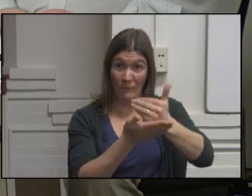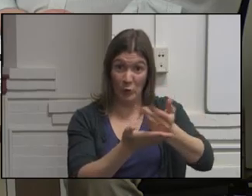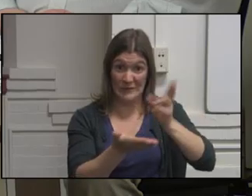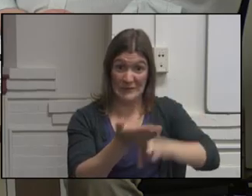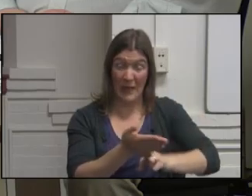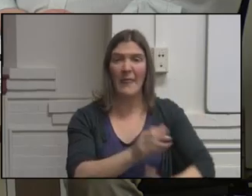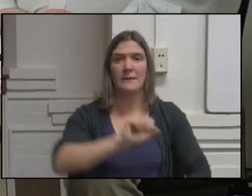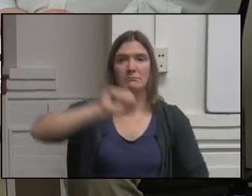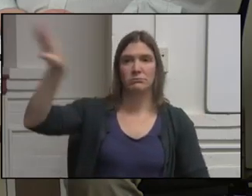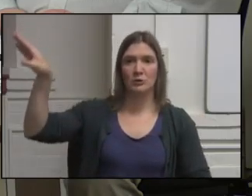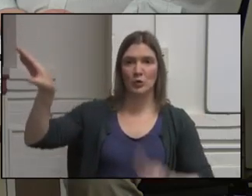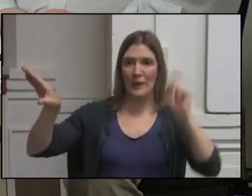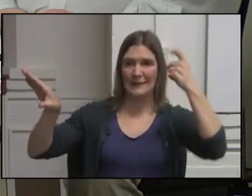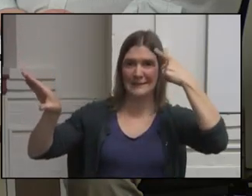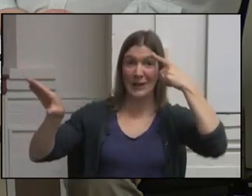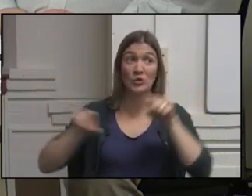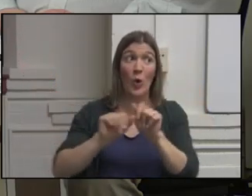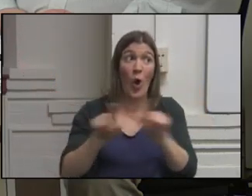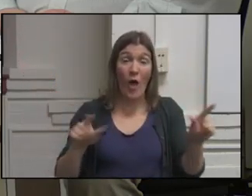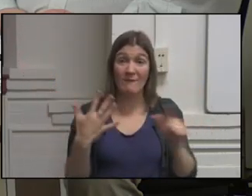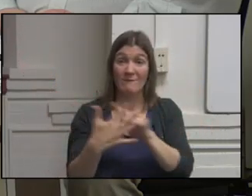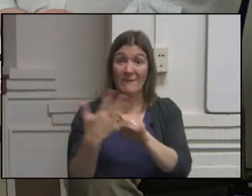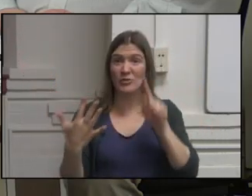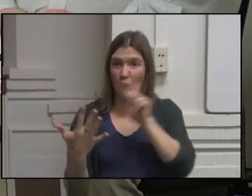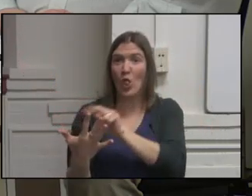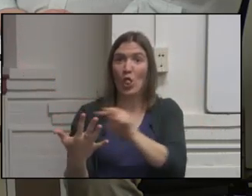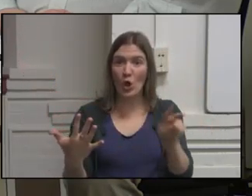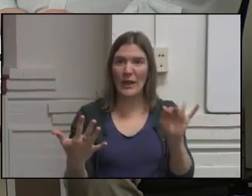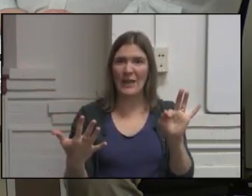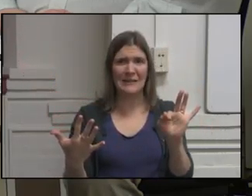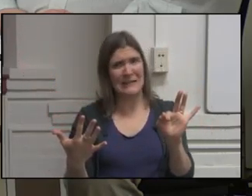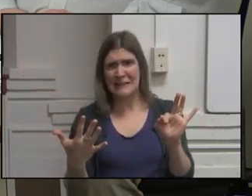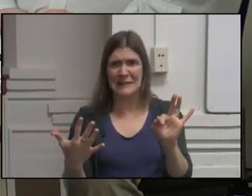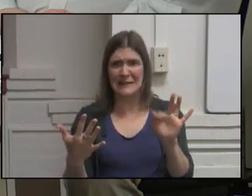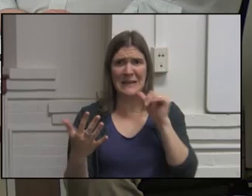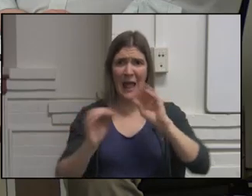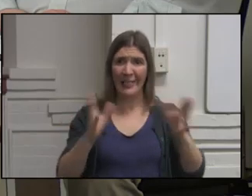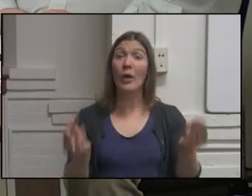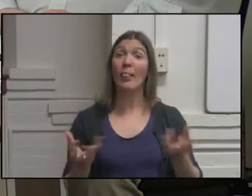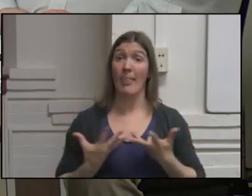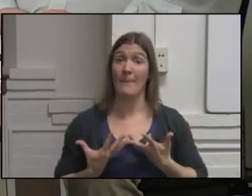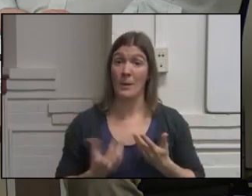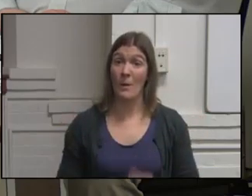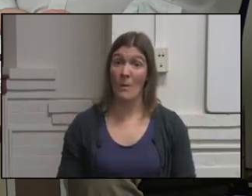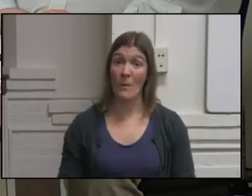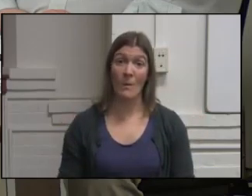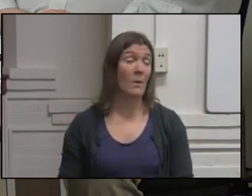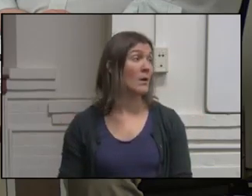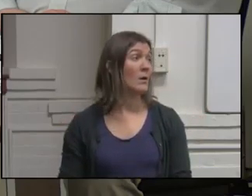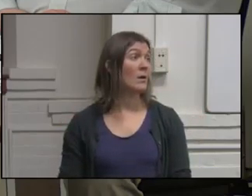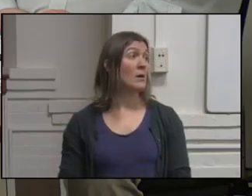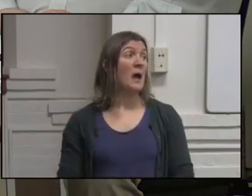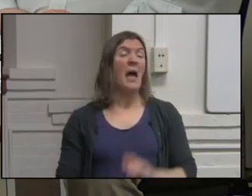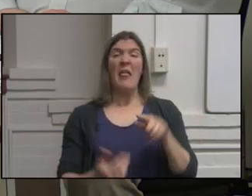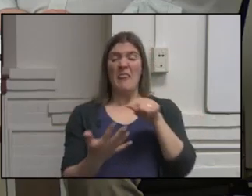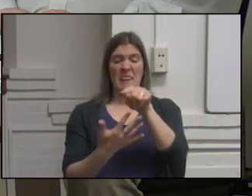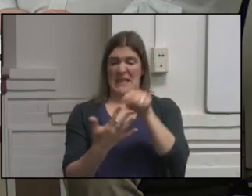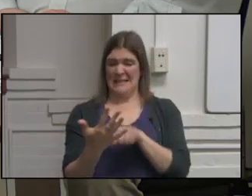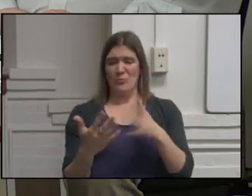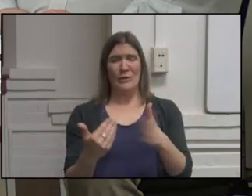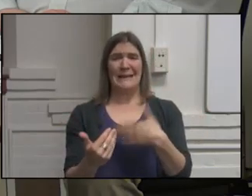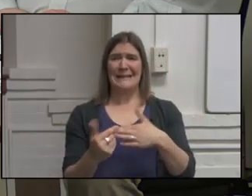sign off on it. So all of you should look at it, and if you have questions on that, I can try to answer those. And this one's pretty